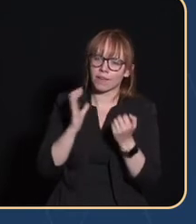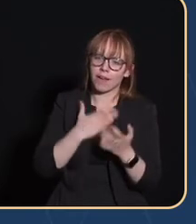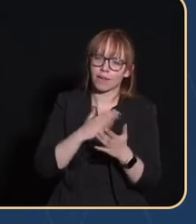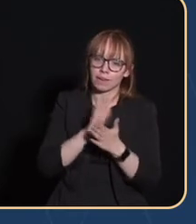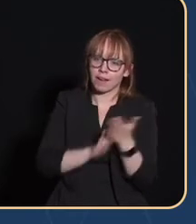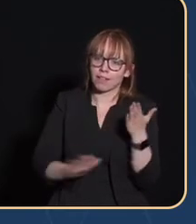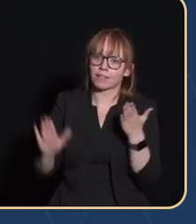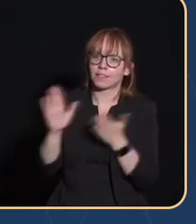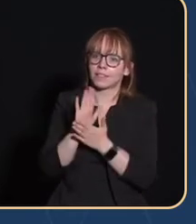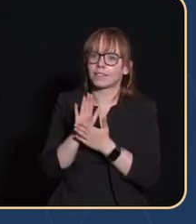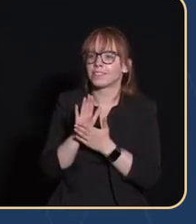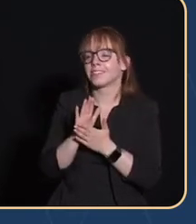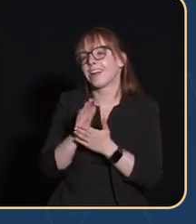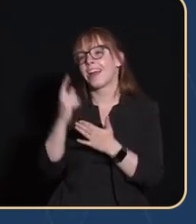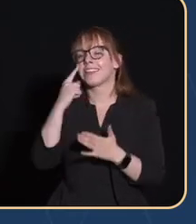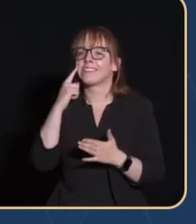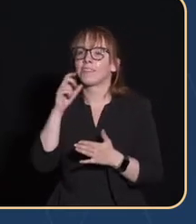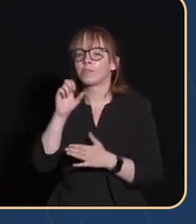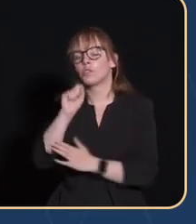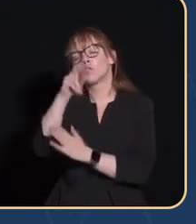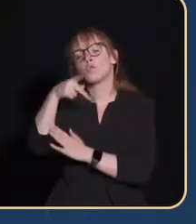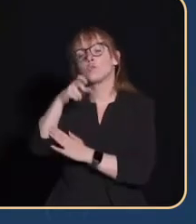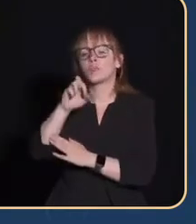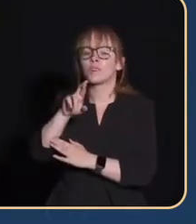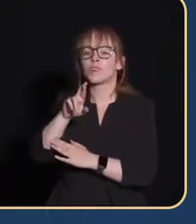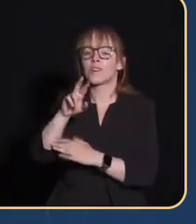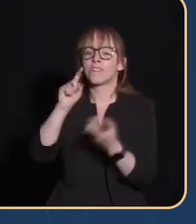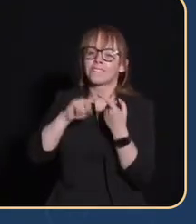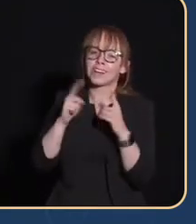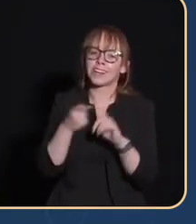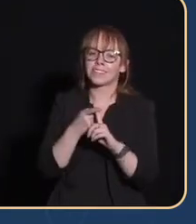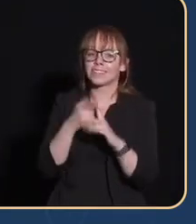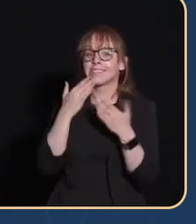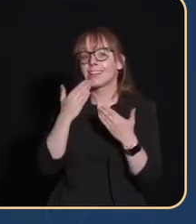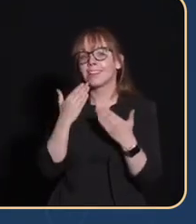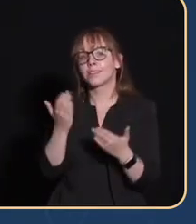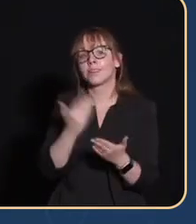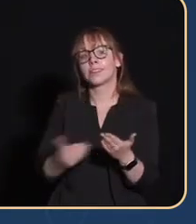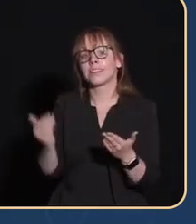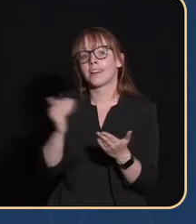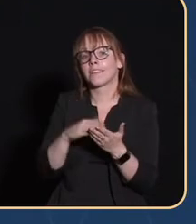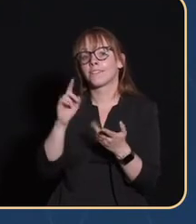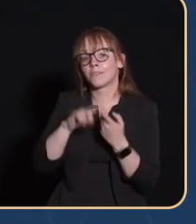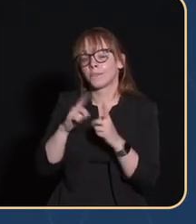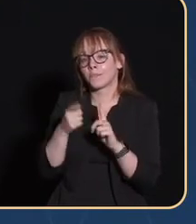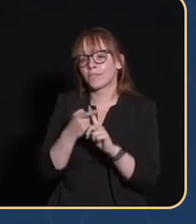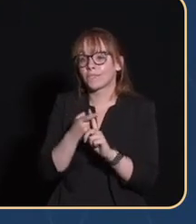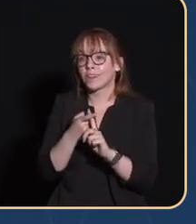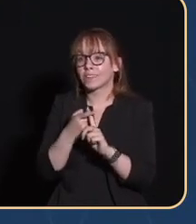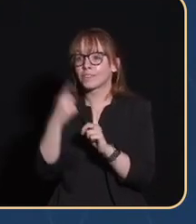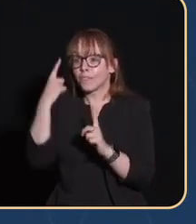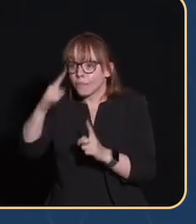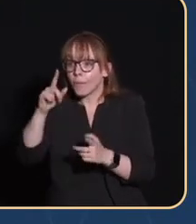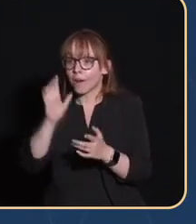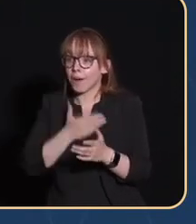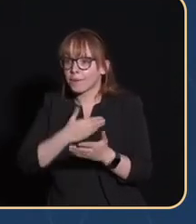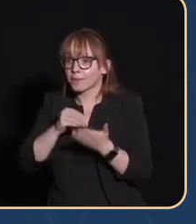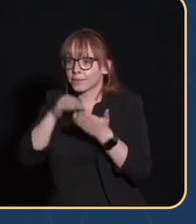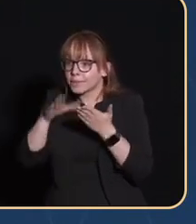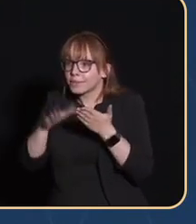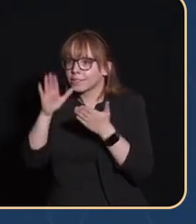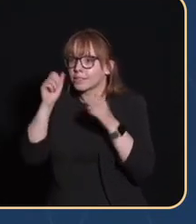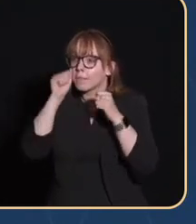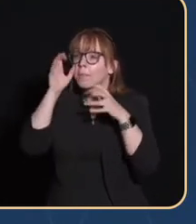to think of them as super friends. Thank you all again for being friends of the students at this amazing